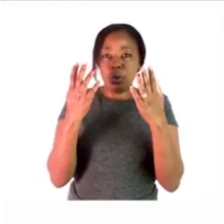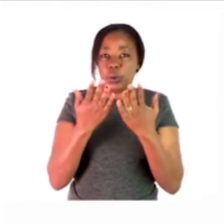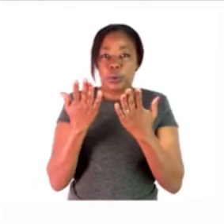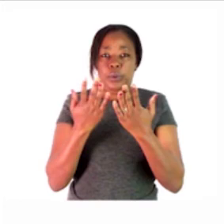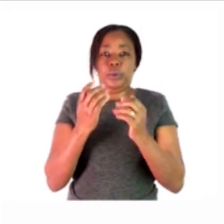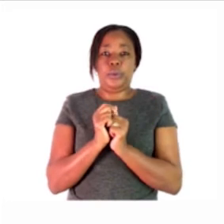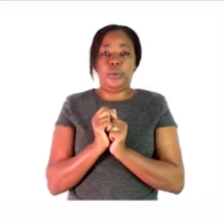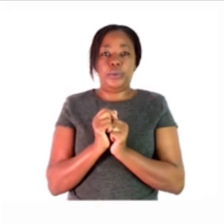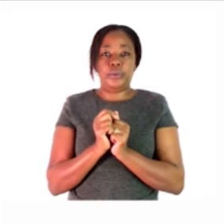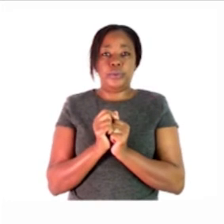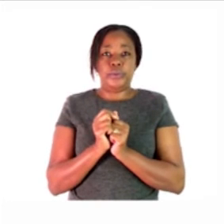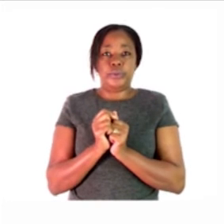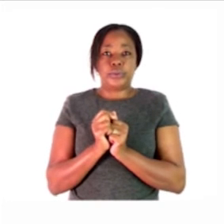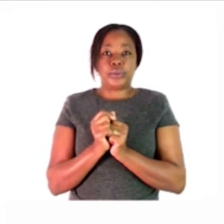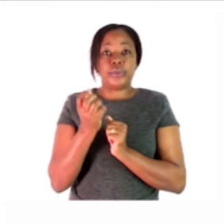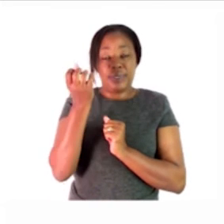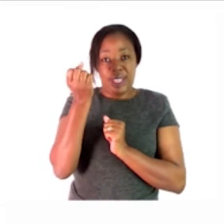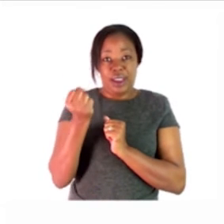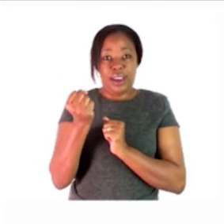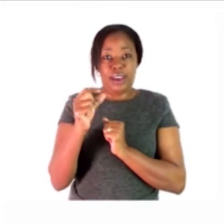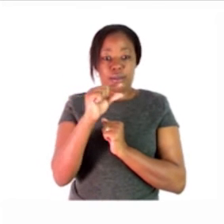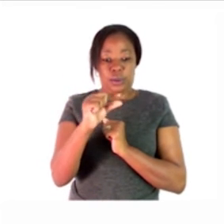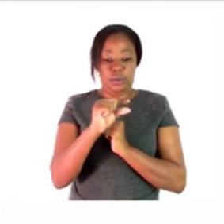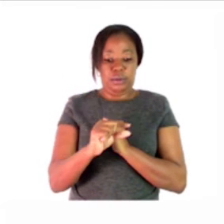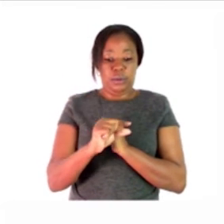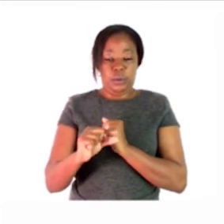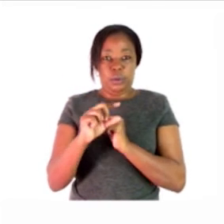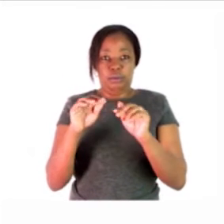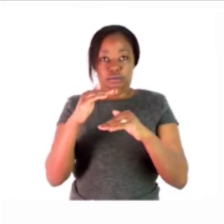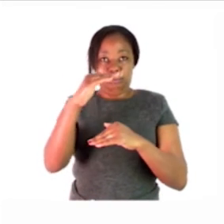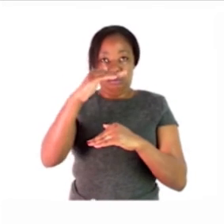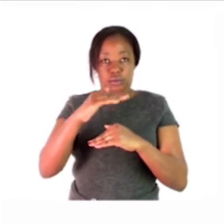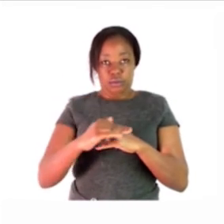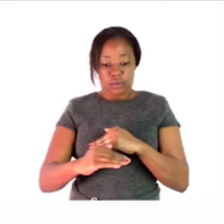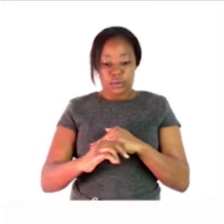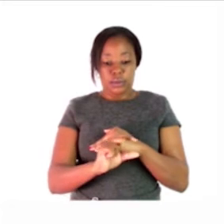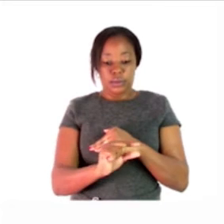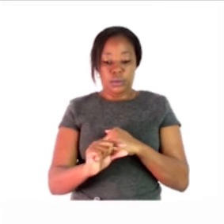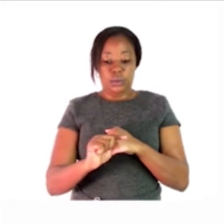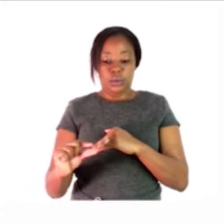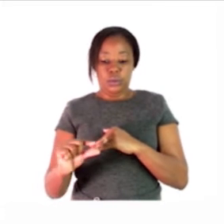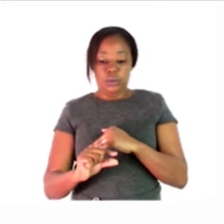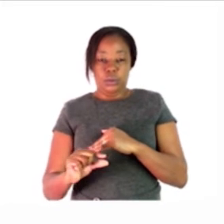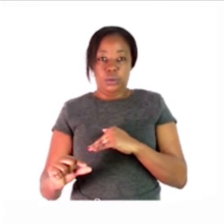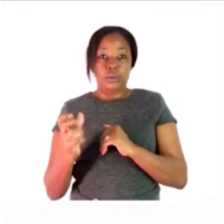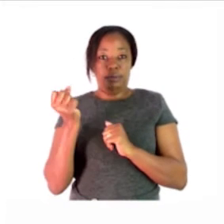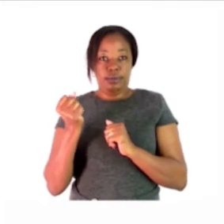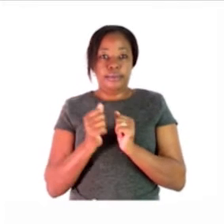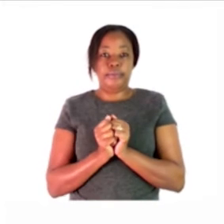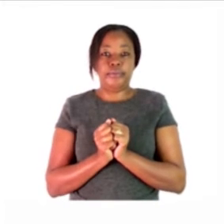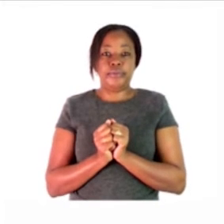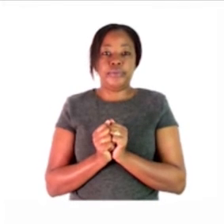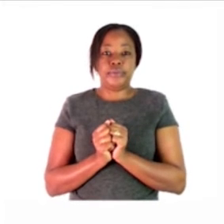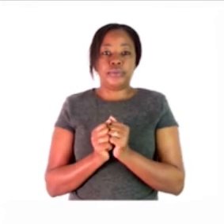there. It's not very difficult. I know you will do this in just a minute. Now you first read the words here so that it's